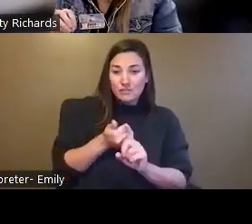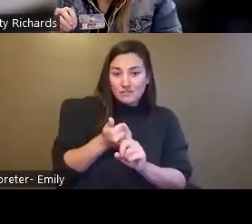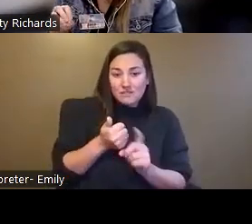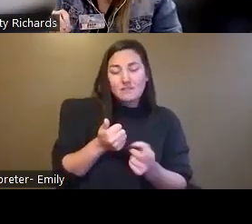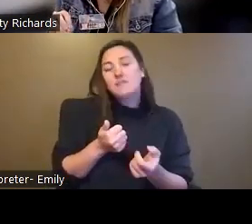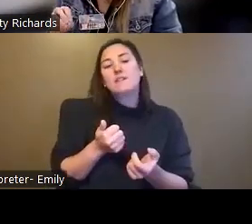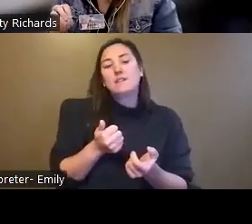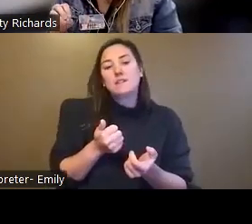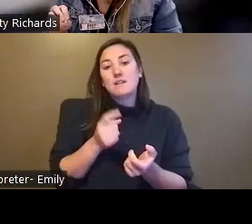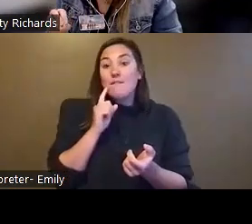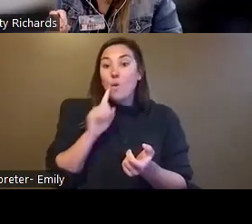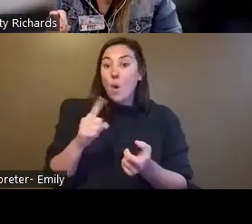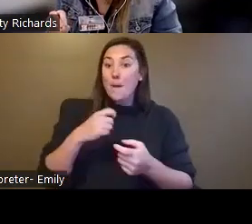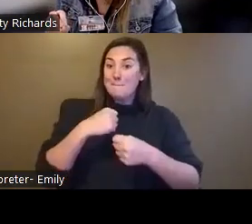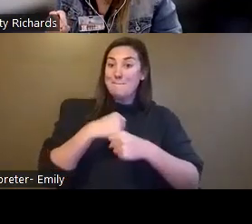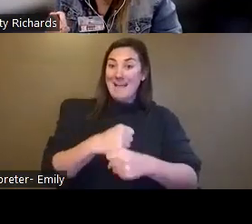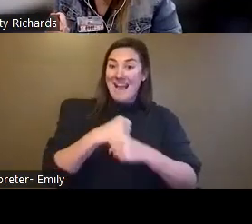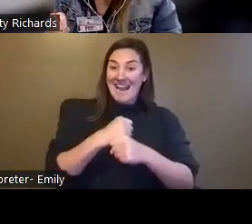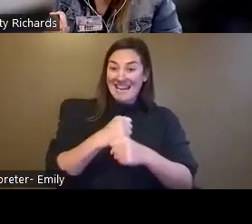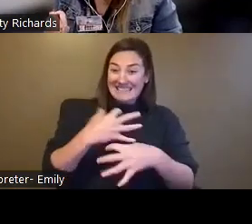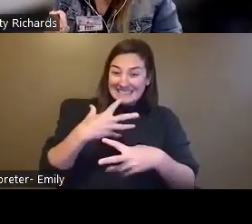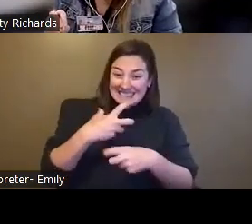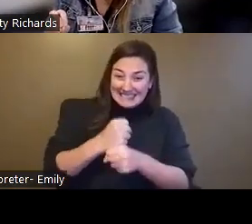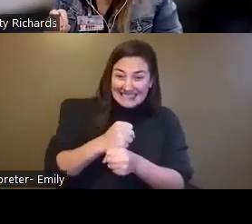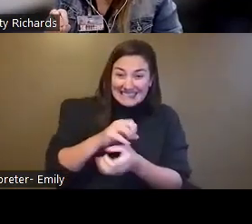in order to make it a concentrate.